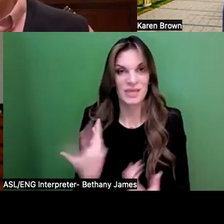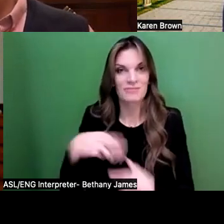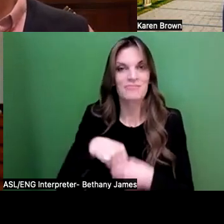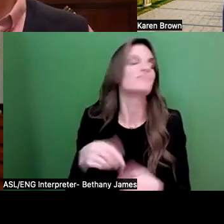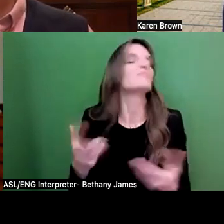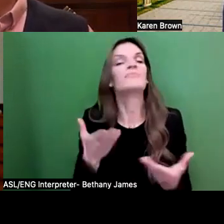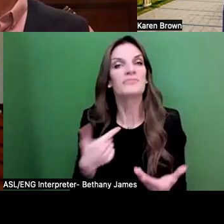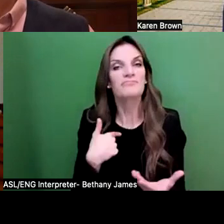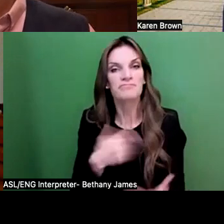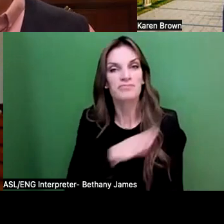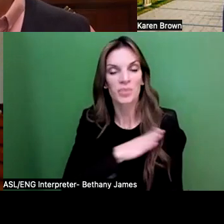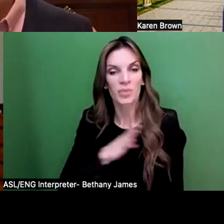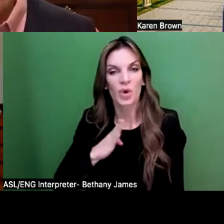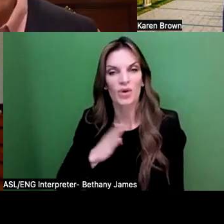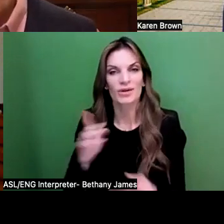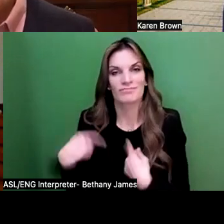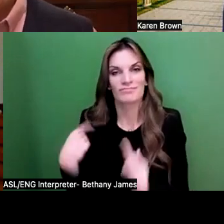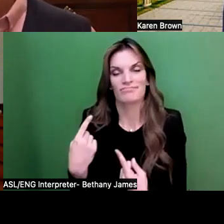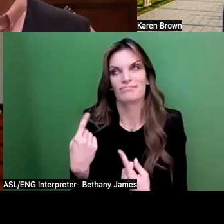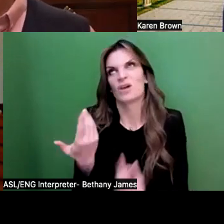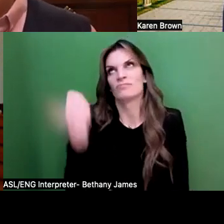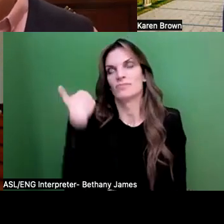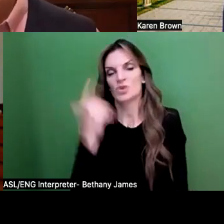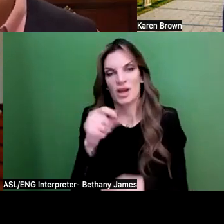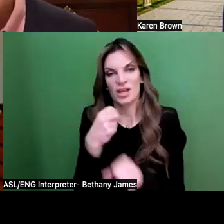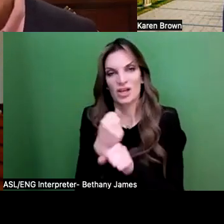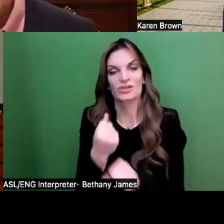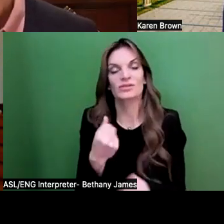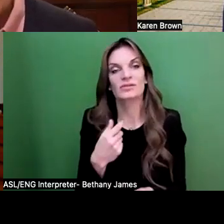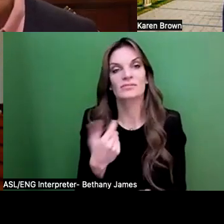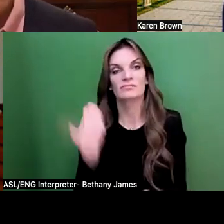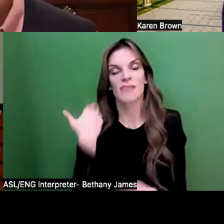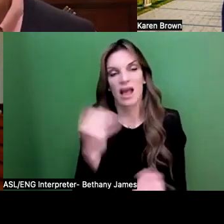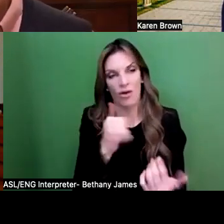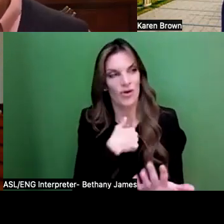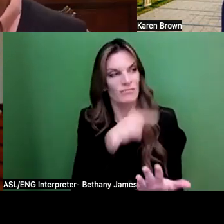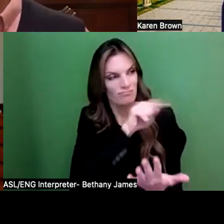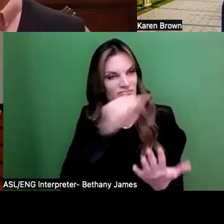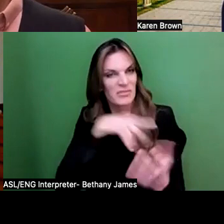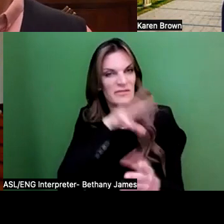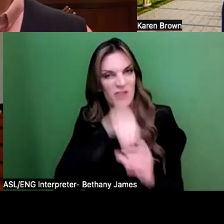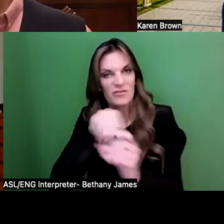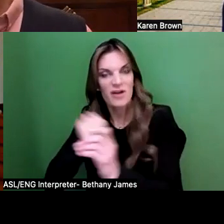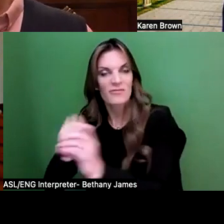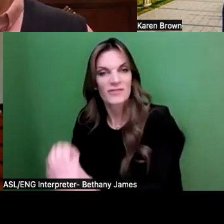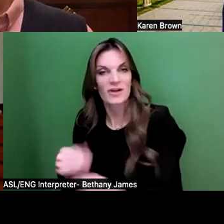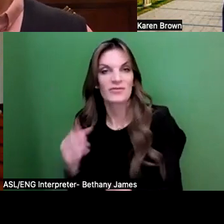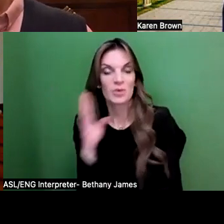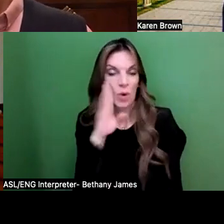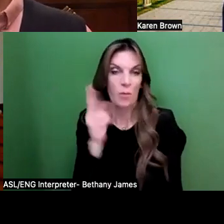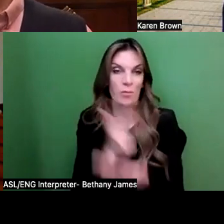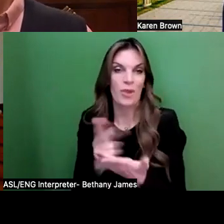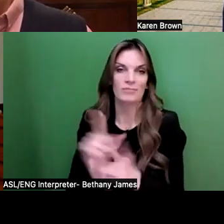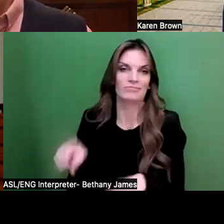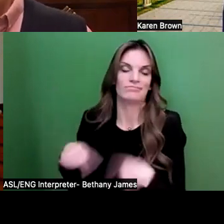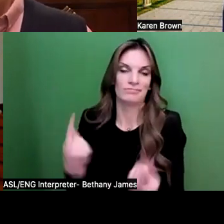on the board 20 years ago, parking's always been a very, very difficult, question because you never